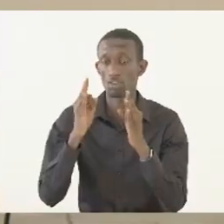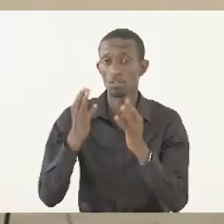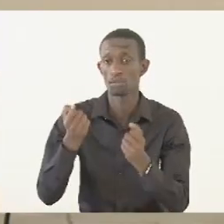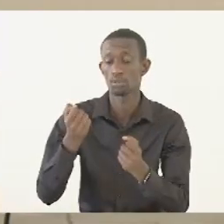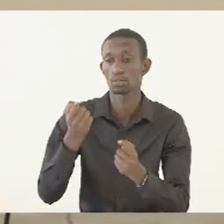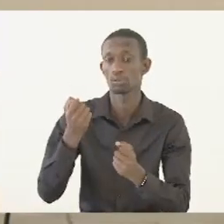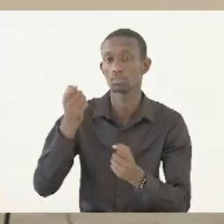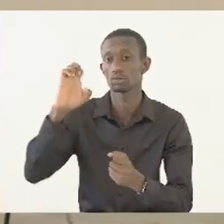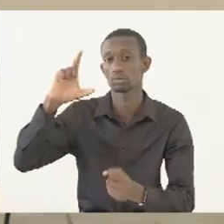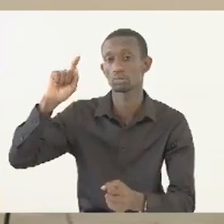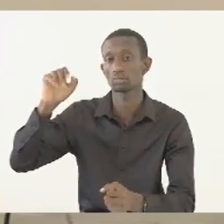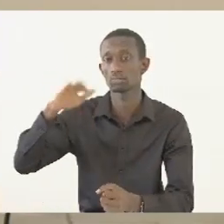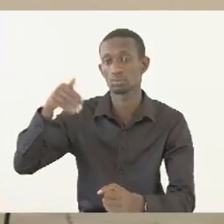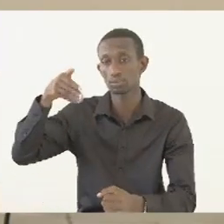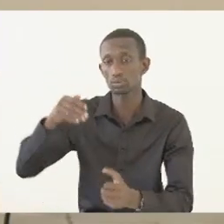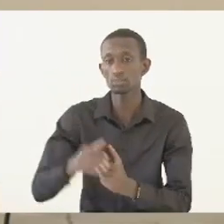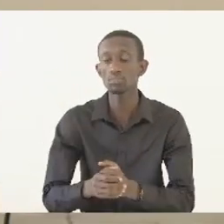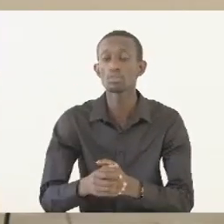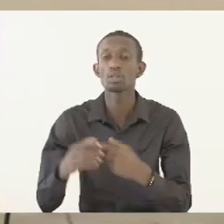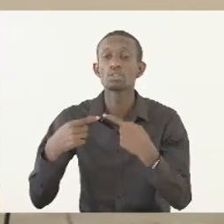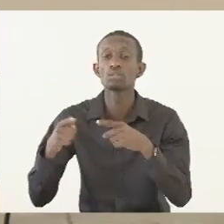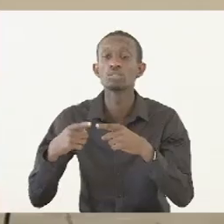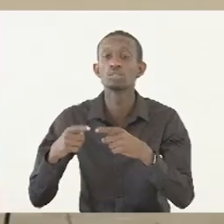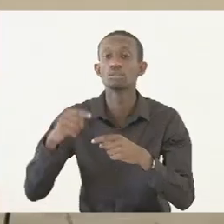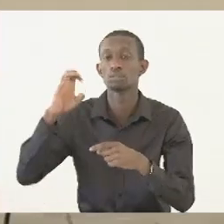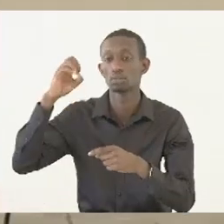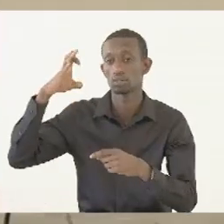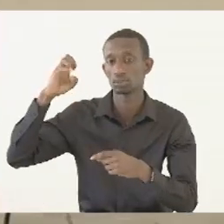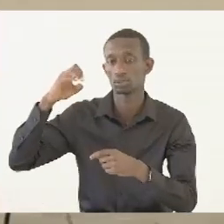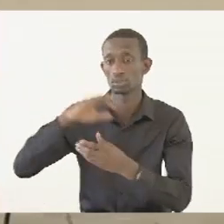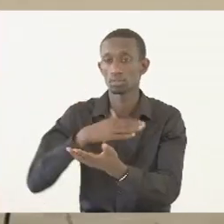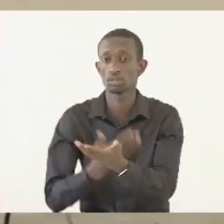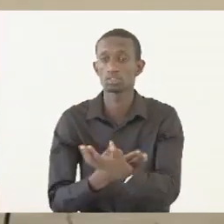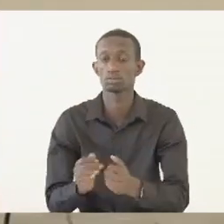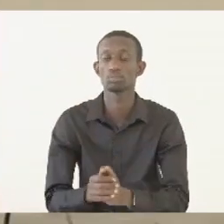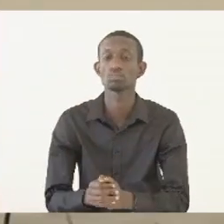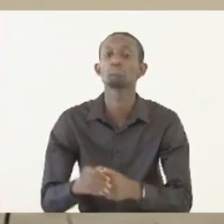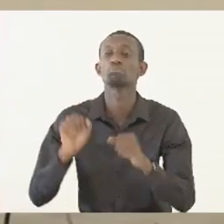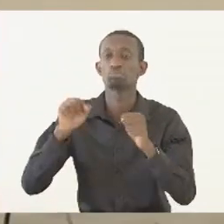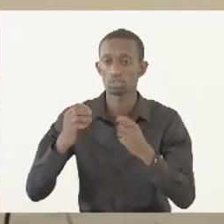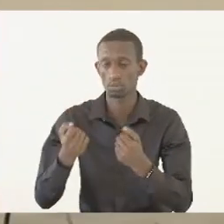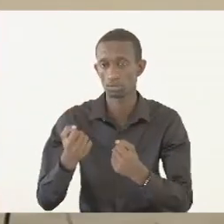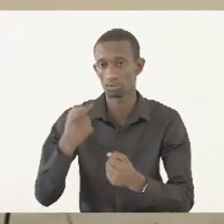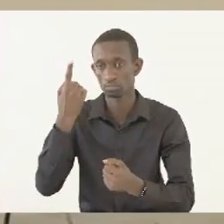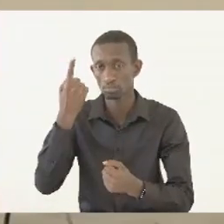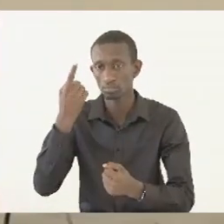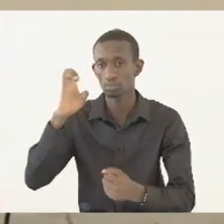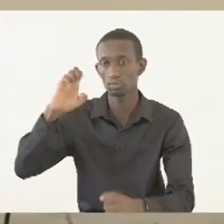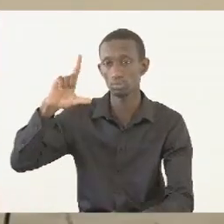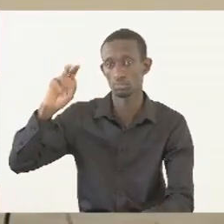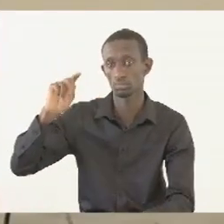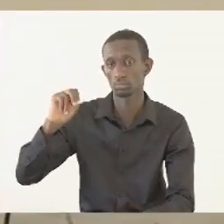electrons are located, the different energy levels or electronic shells, of course, we will have the first electronic